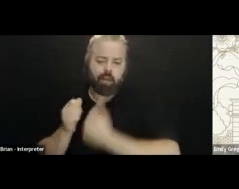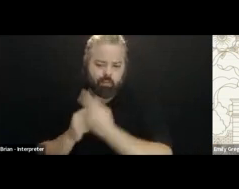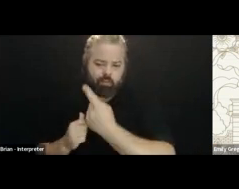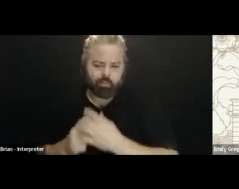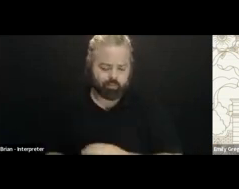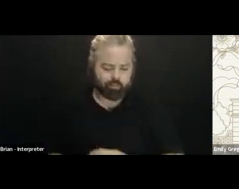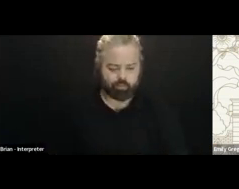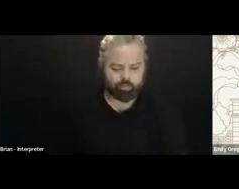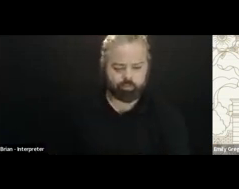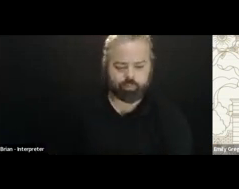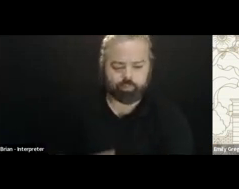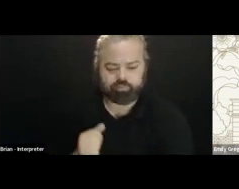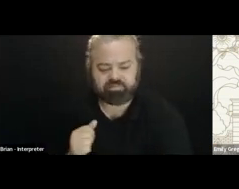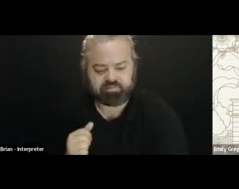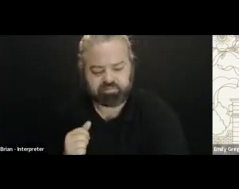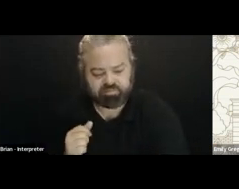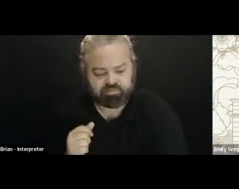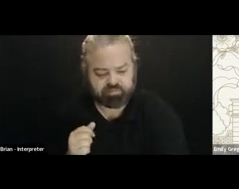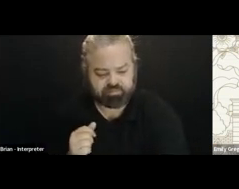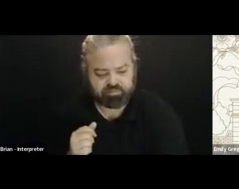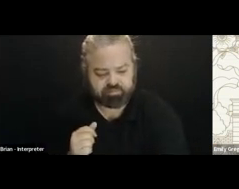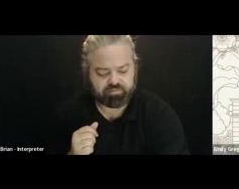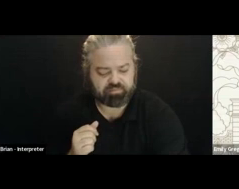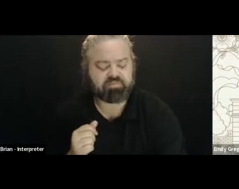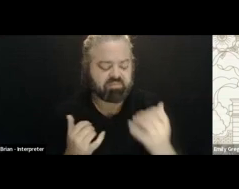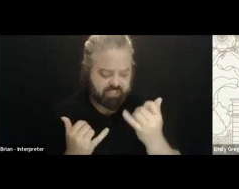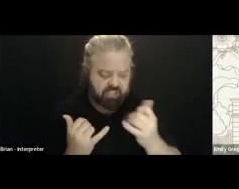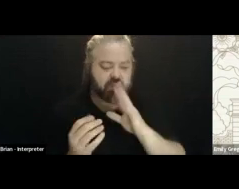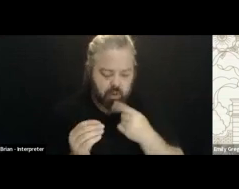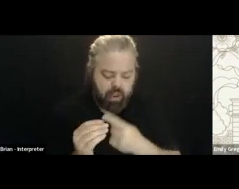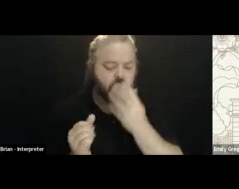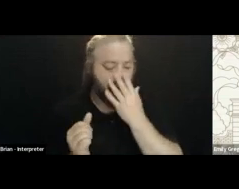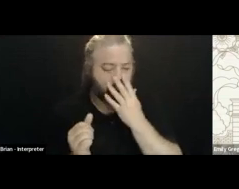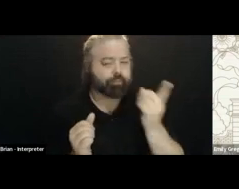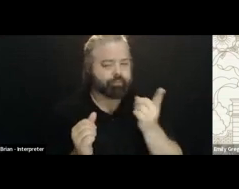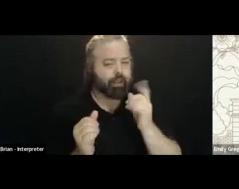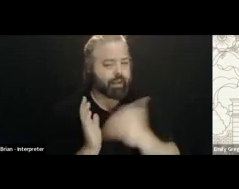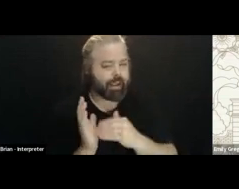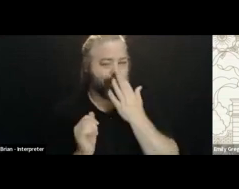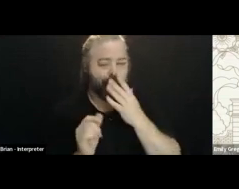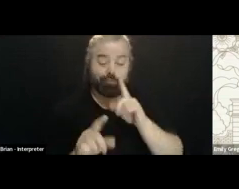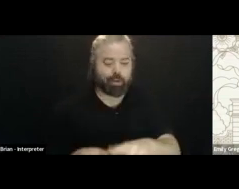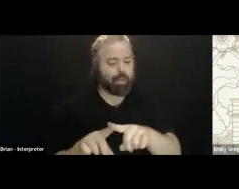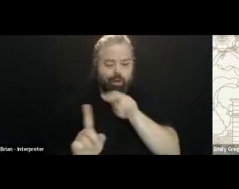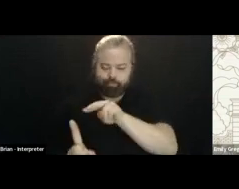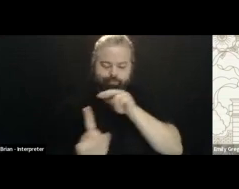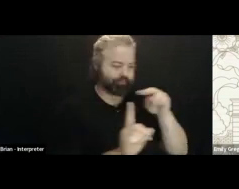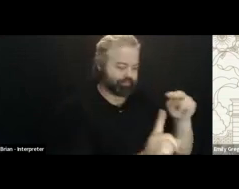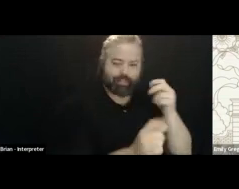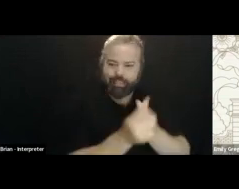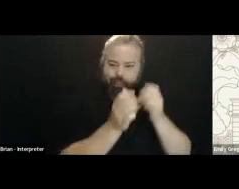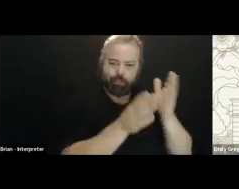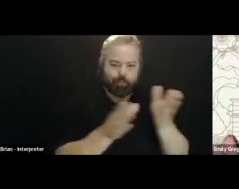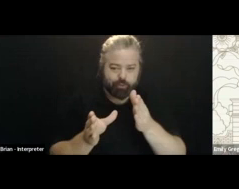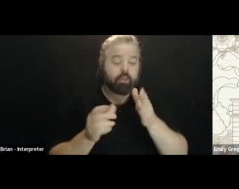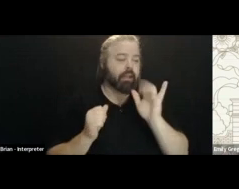So let's talk a little bit about color. Color can be subjective, and that's why contrast is so important. And that's why we talk a